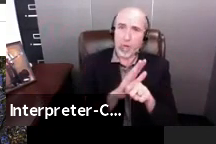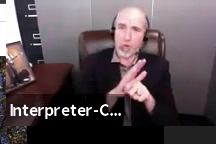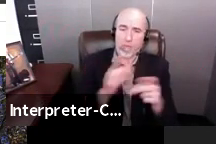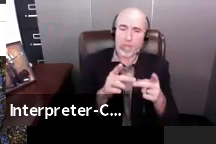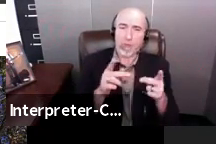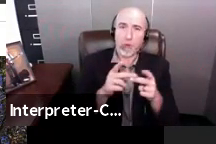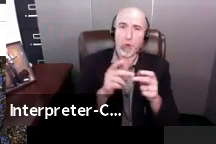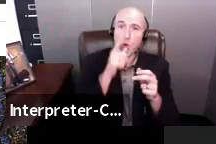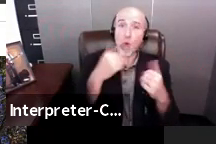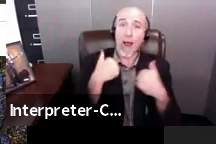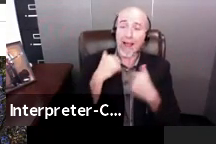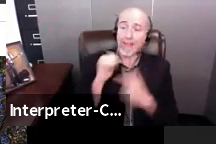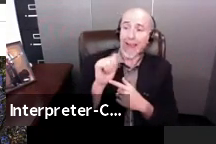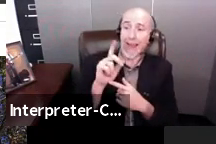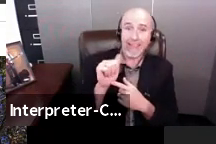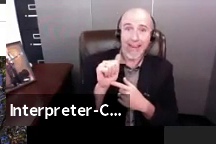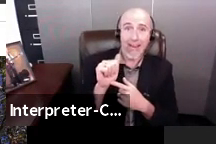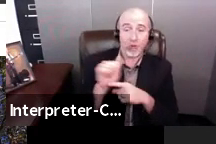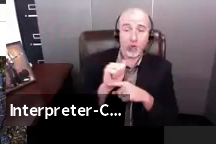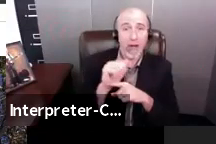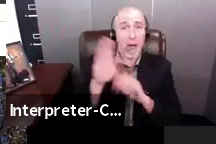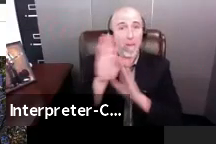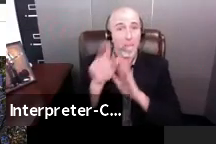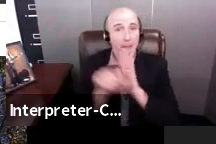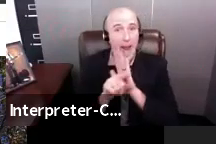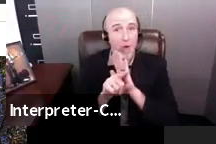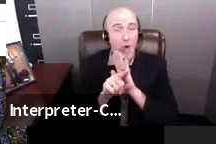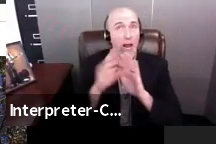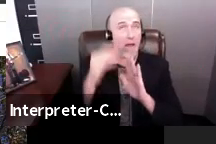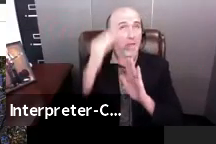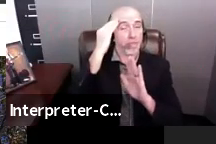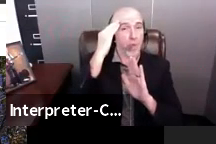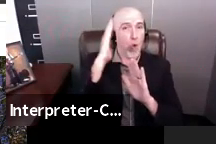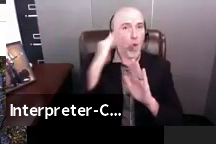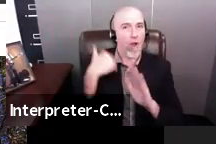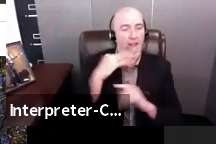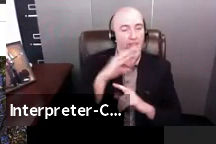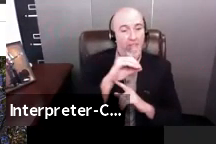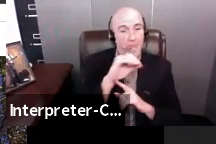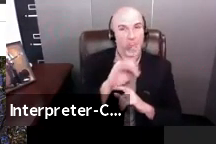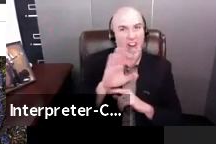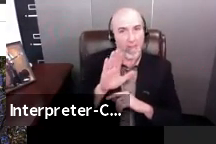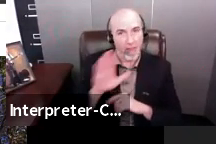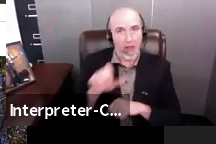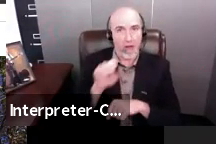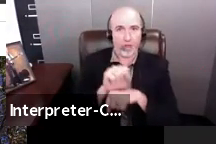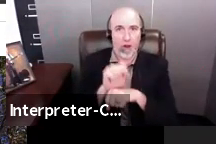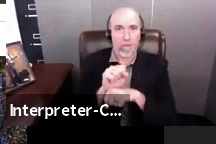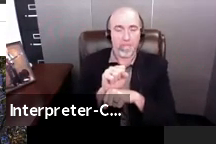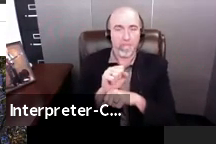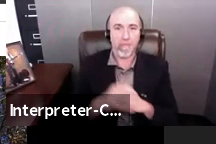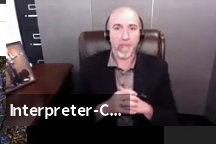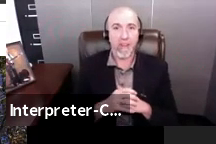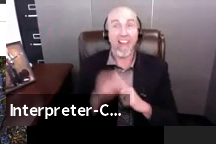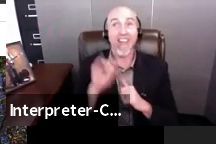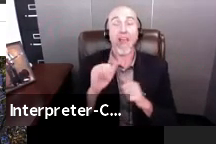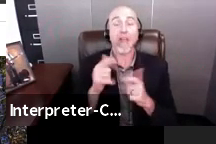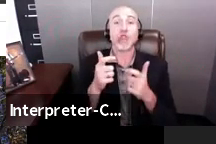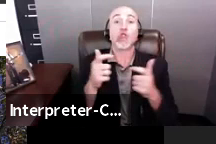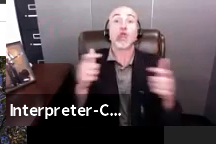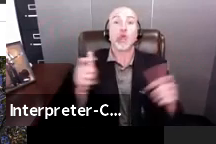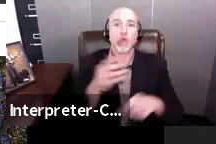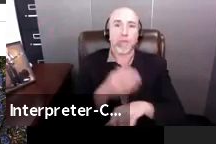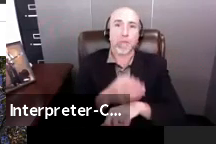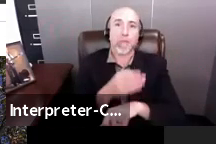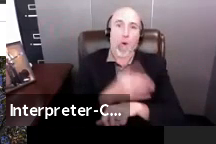someone with ADA training and background, and ADA issues will be 50% of their job description. That's huge progress